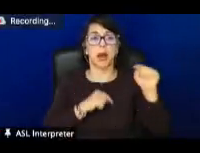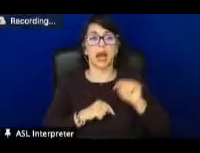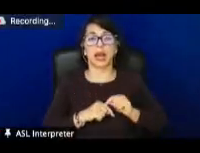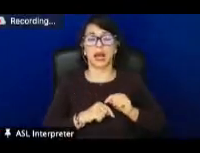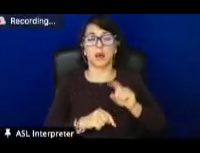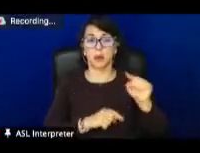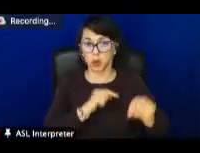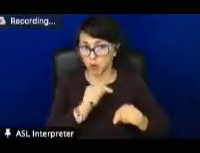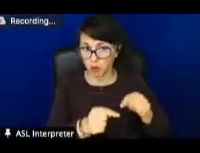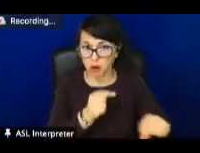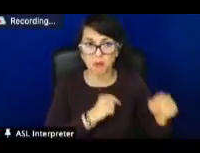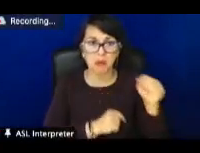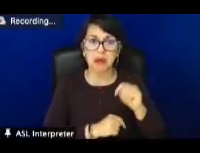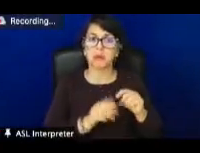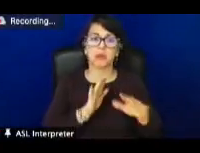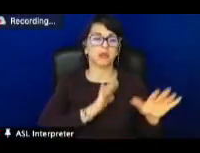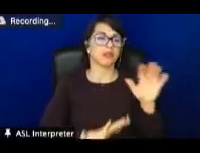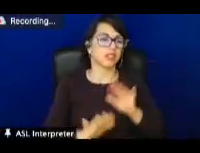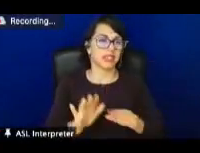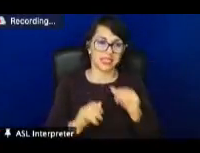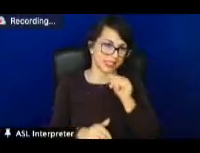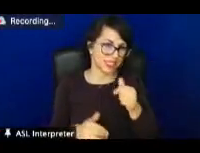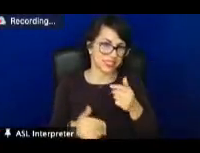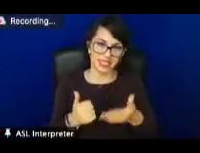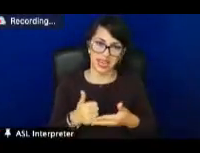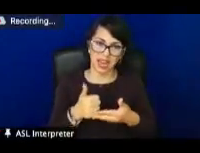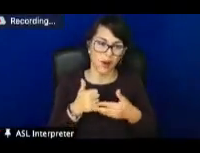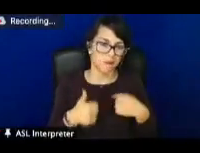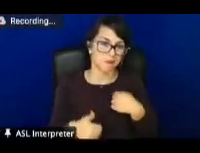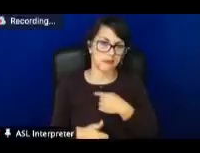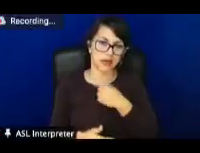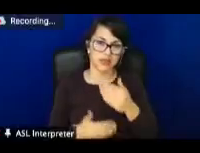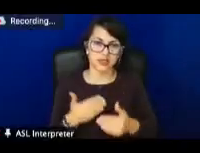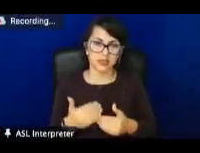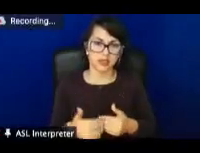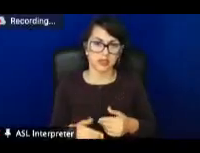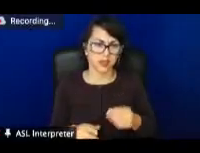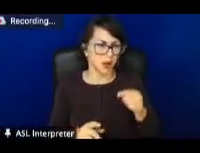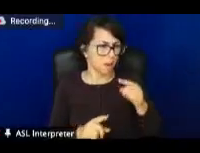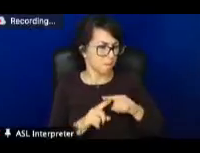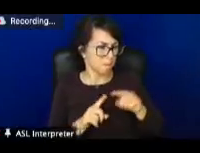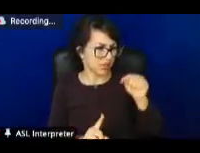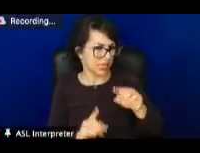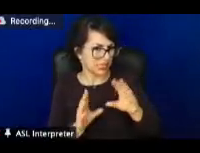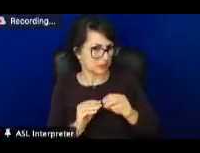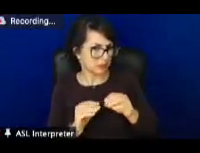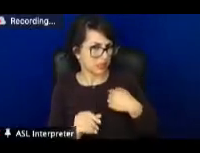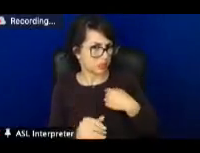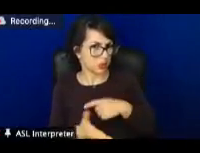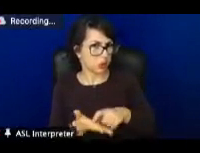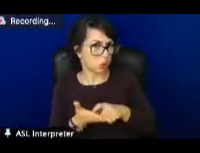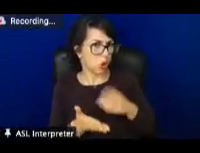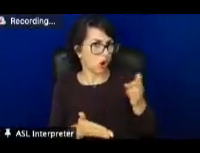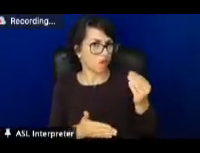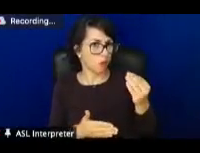Yeah, I agree. And is it 14 days for this meeting, or is it 10?